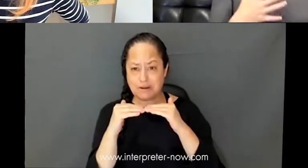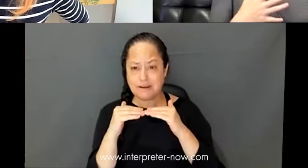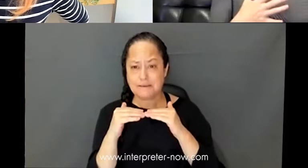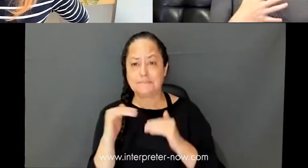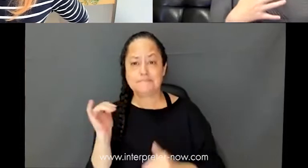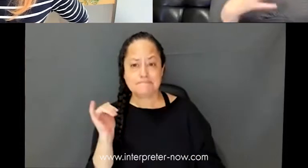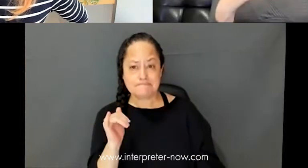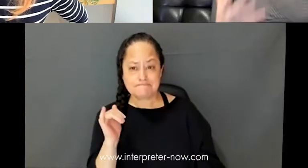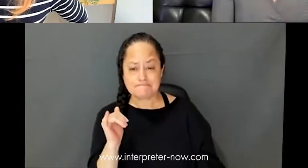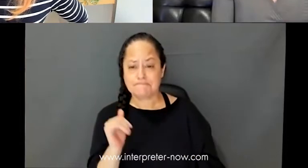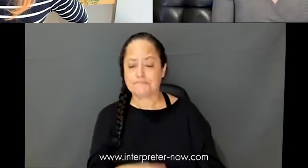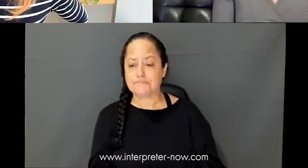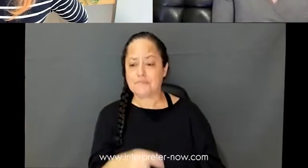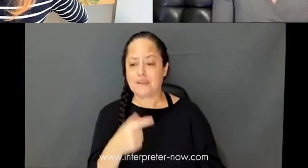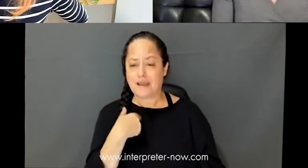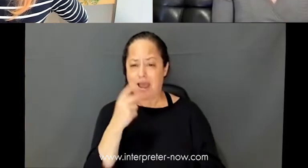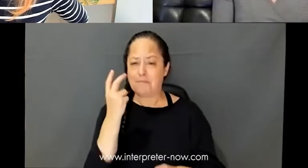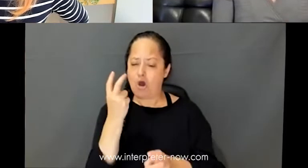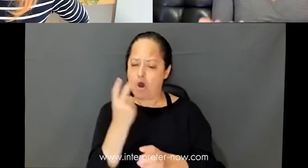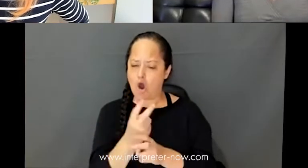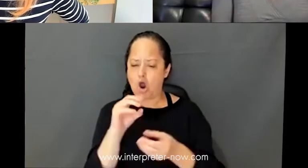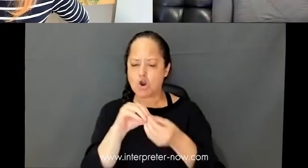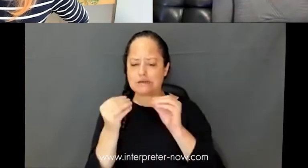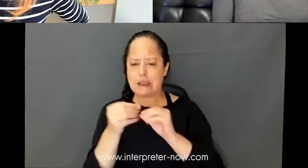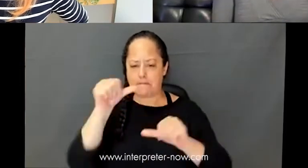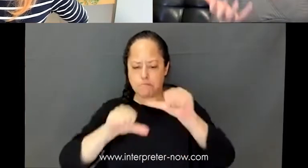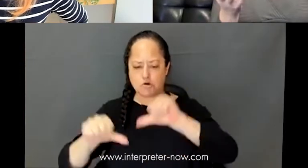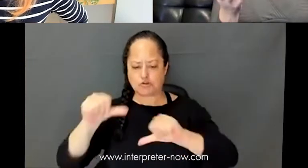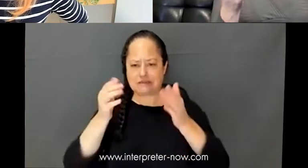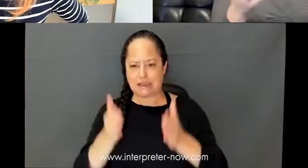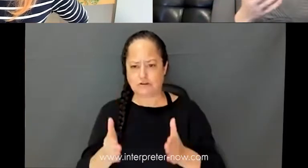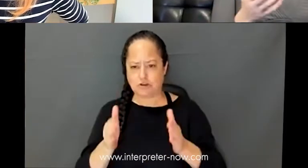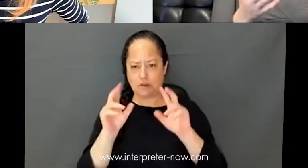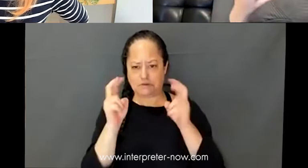I'm a hard number scientist. So particularly issues of